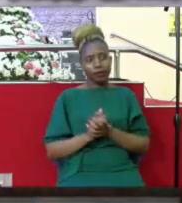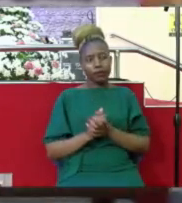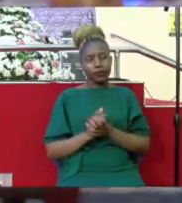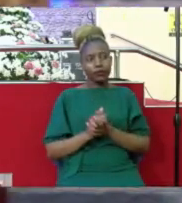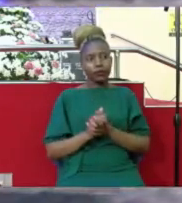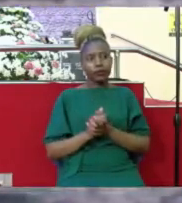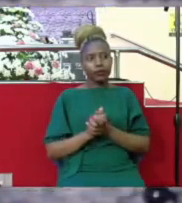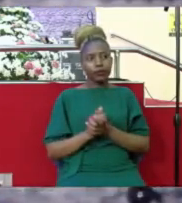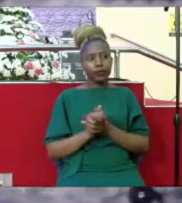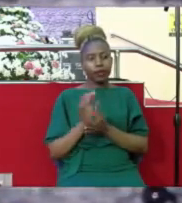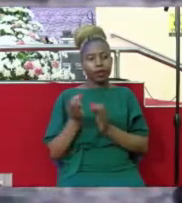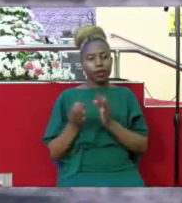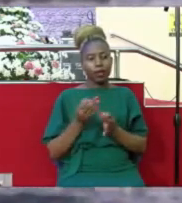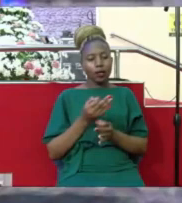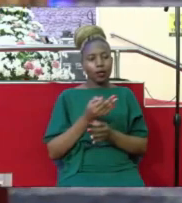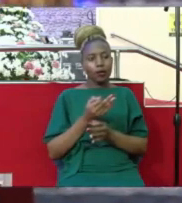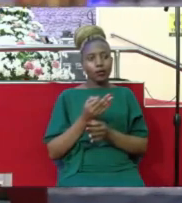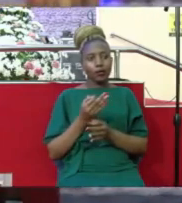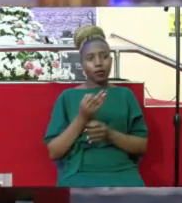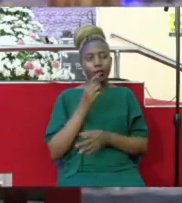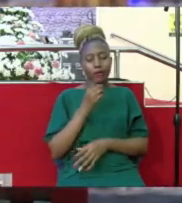So if you are in a season